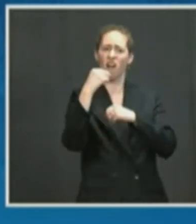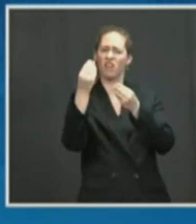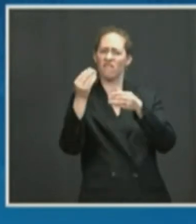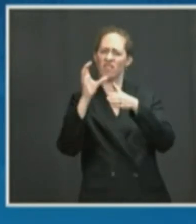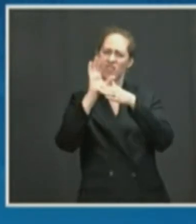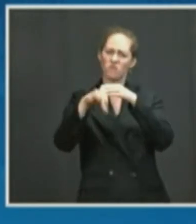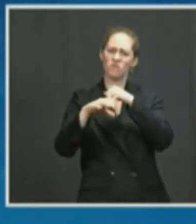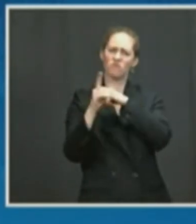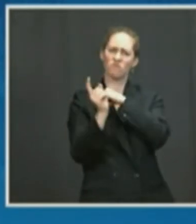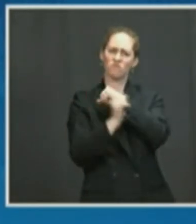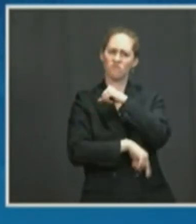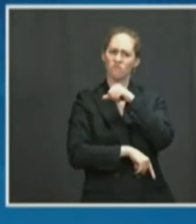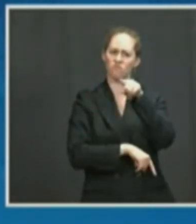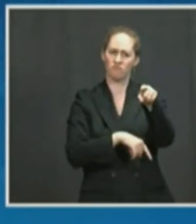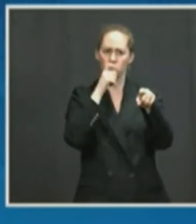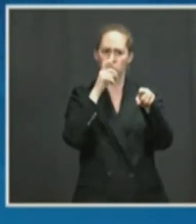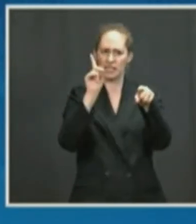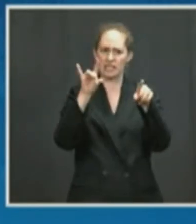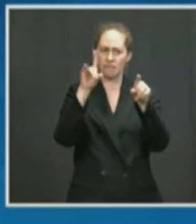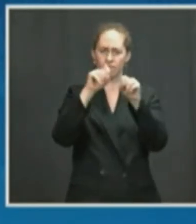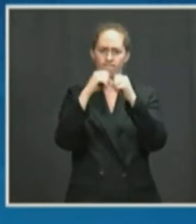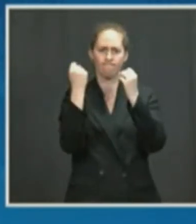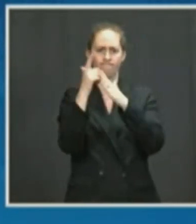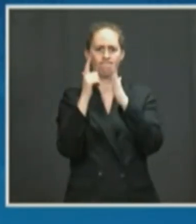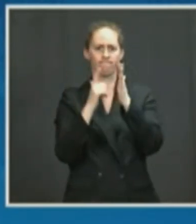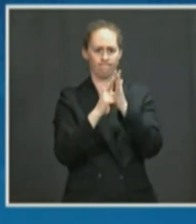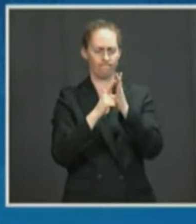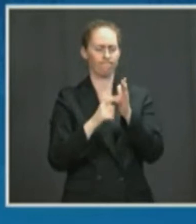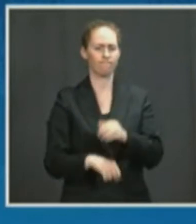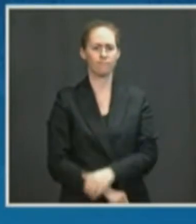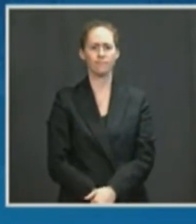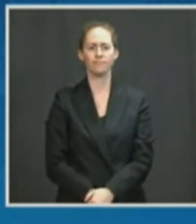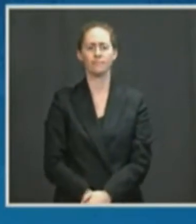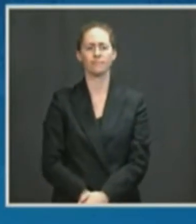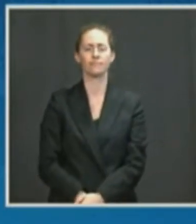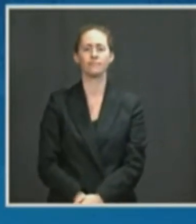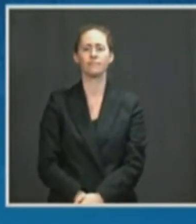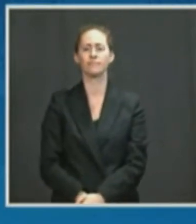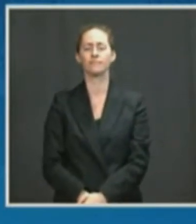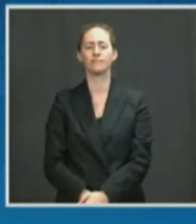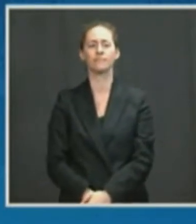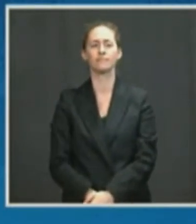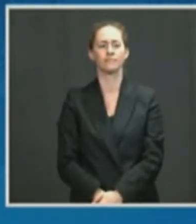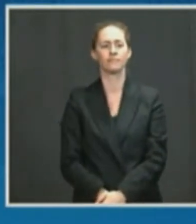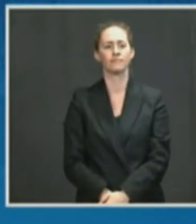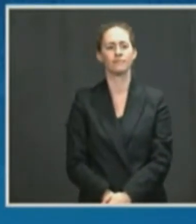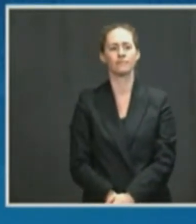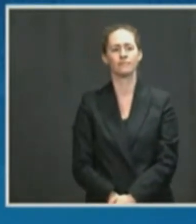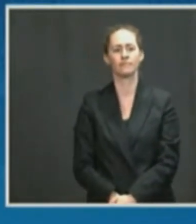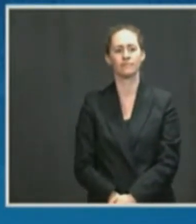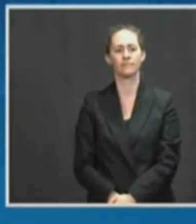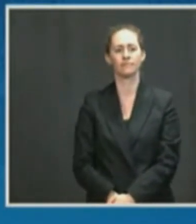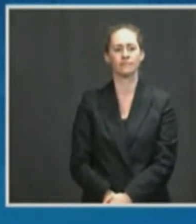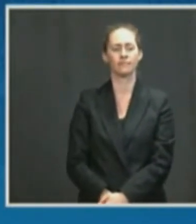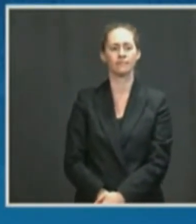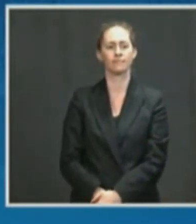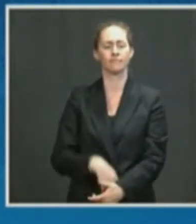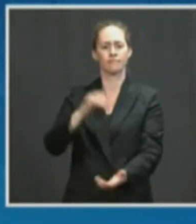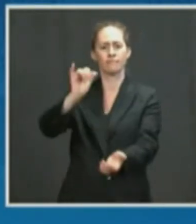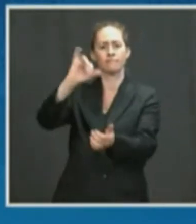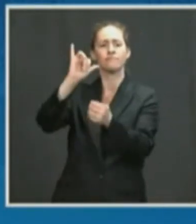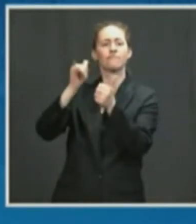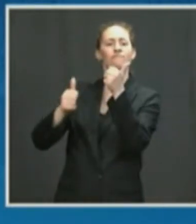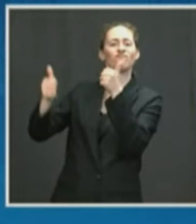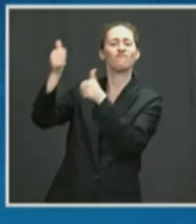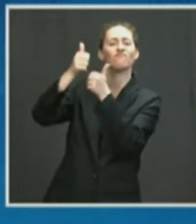behaviors. Furthermore, in bringing together the CEOs that we have been doing in the United States